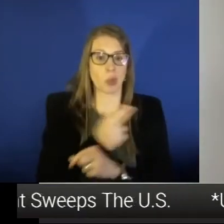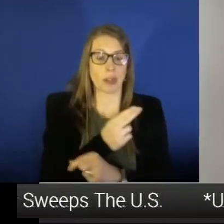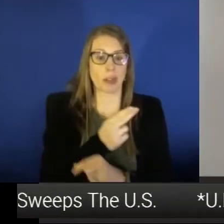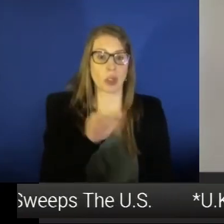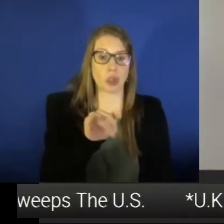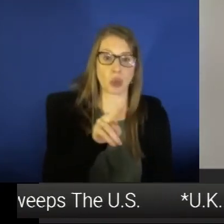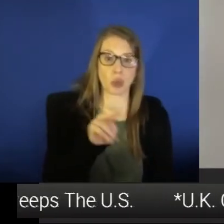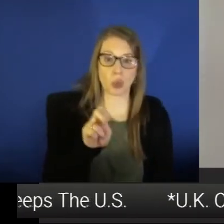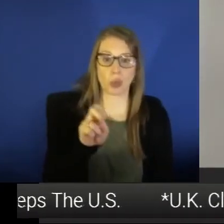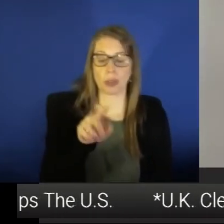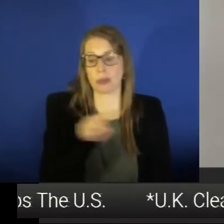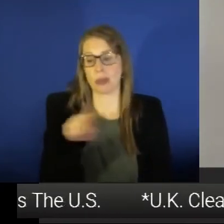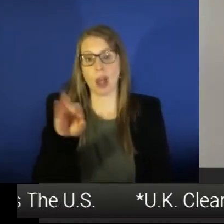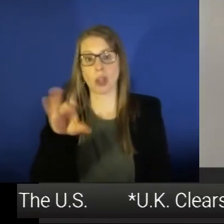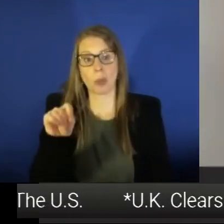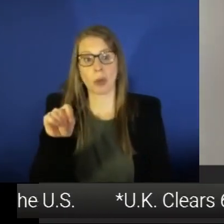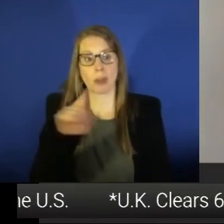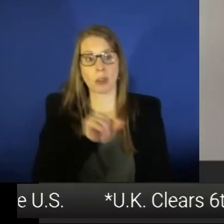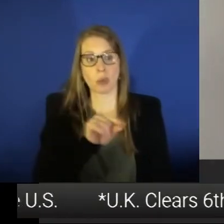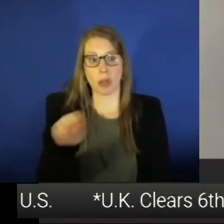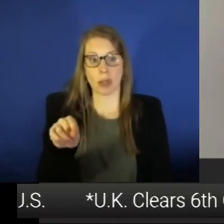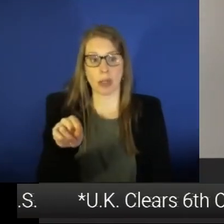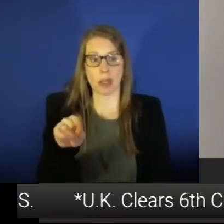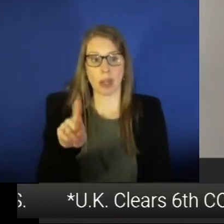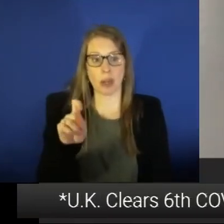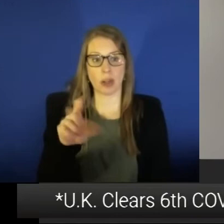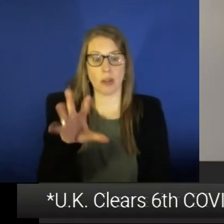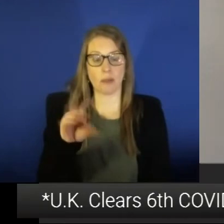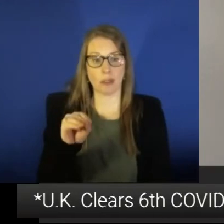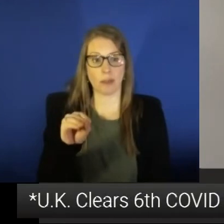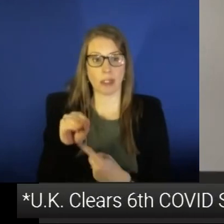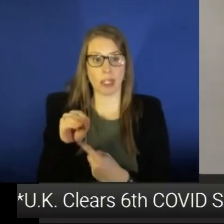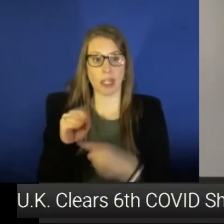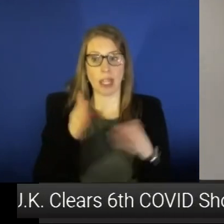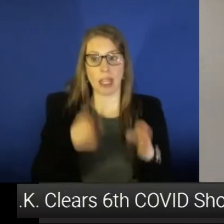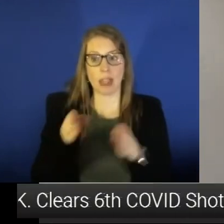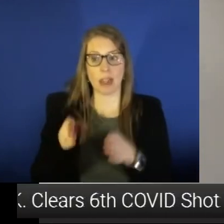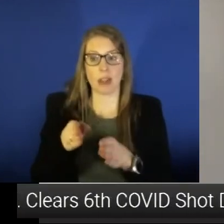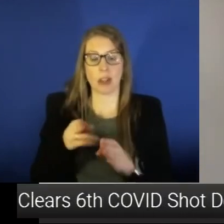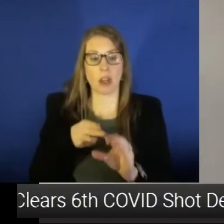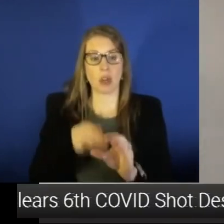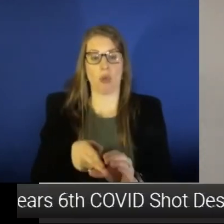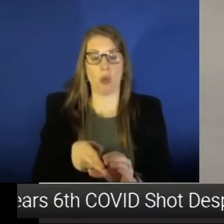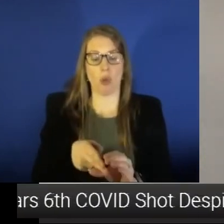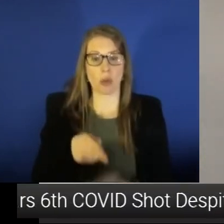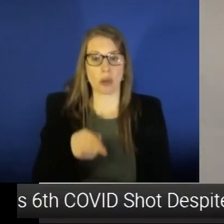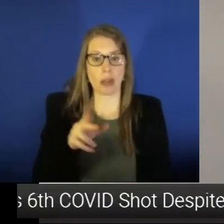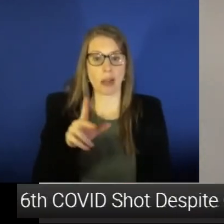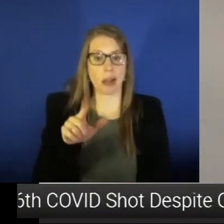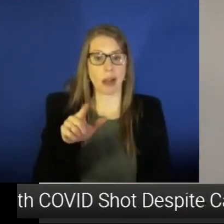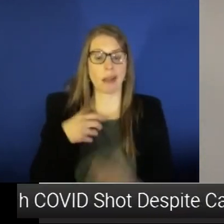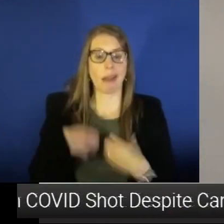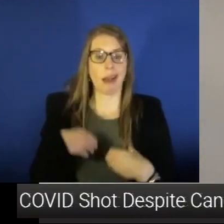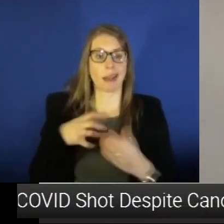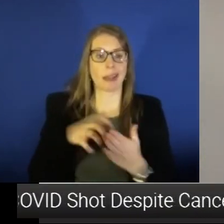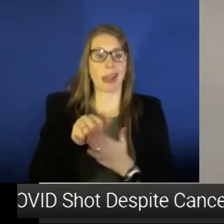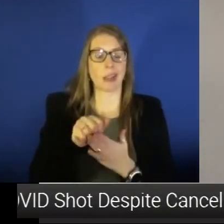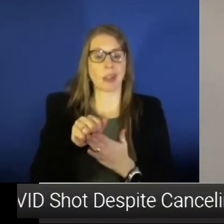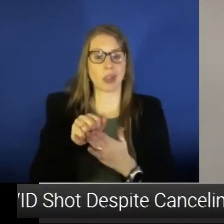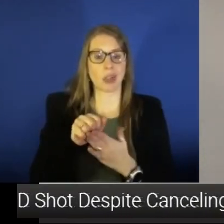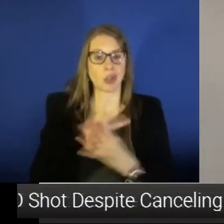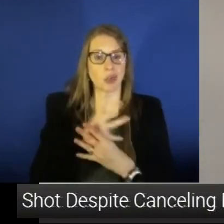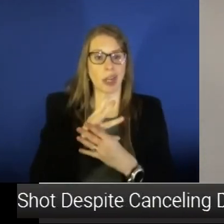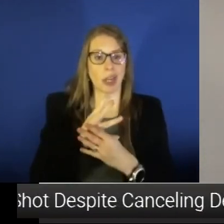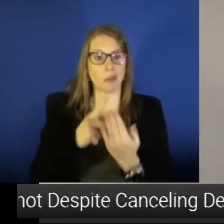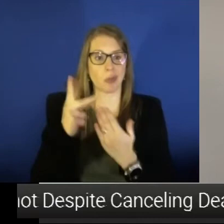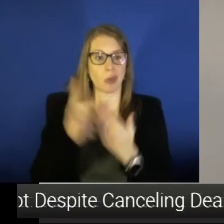October of 2020 among 150 individuals enrolled in a lung cancer screening program. And they found that roughly 30%